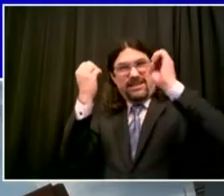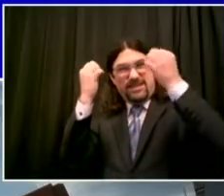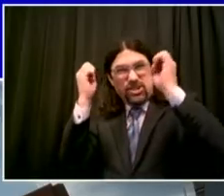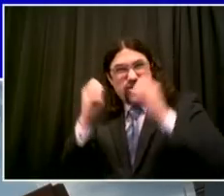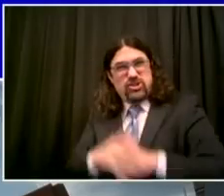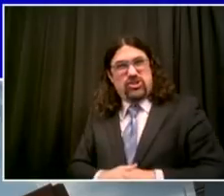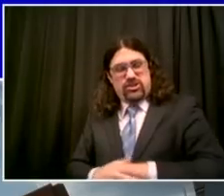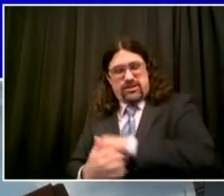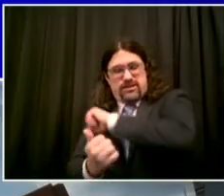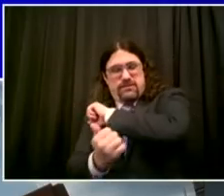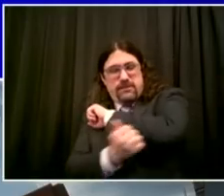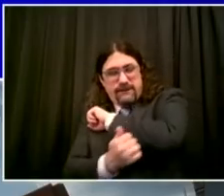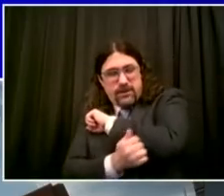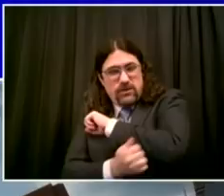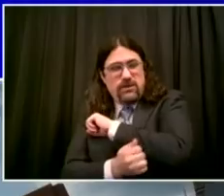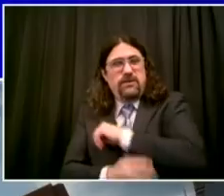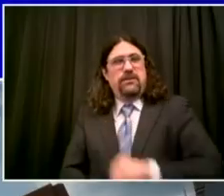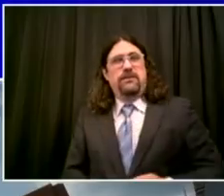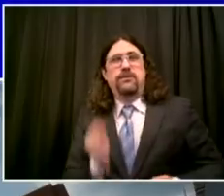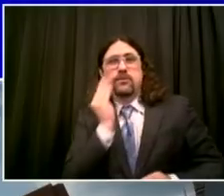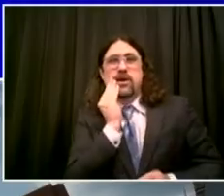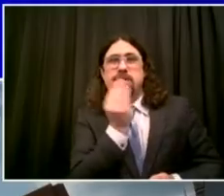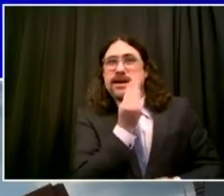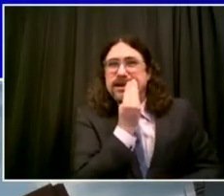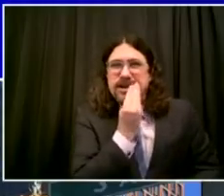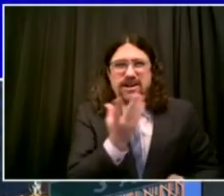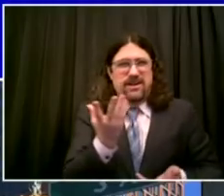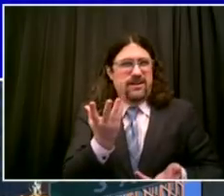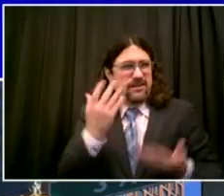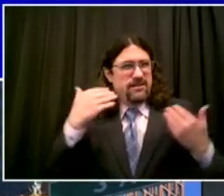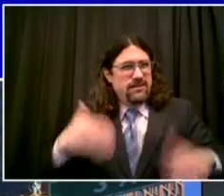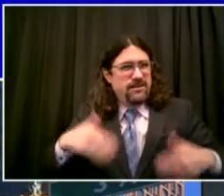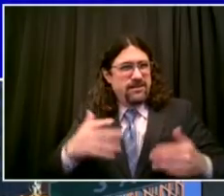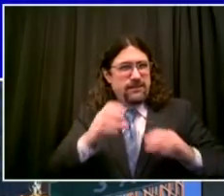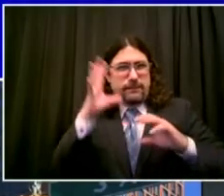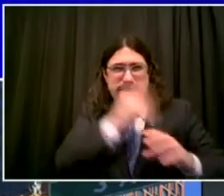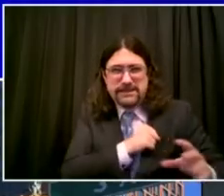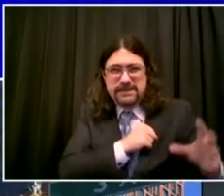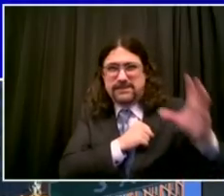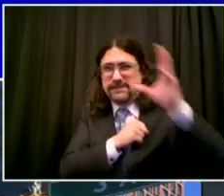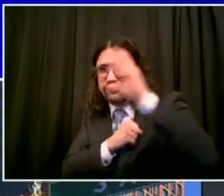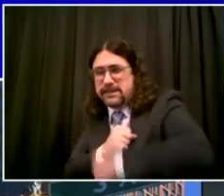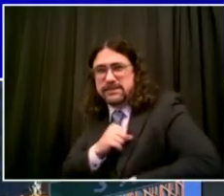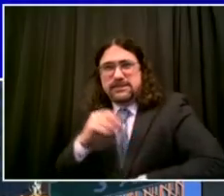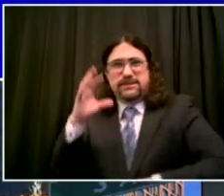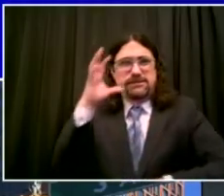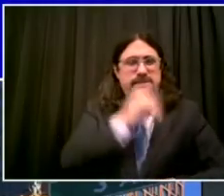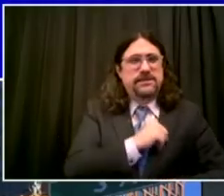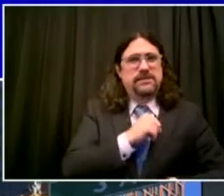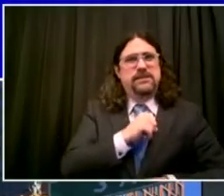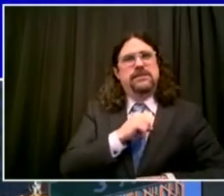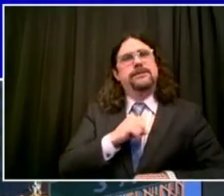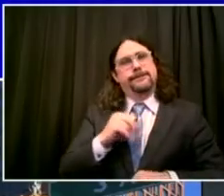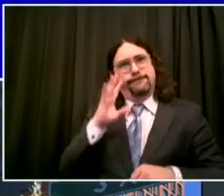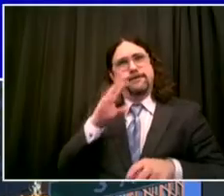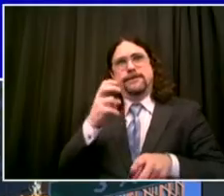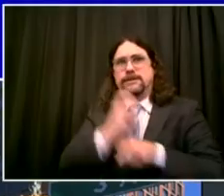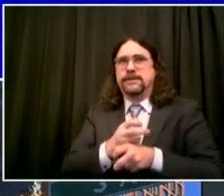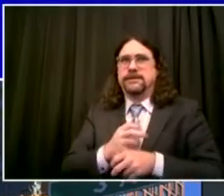somehow make sense of these holidays without the benefit of all the people are used to, all the support that they give each